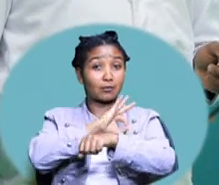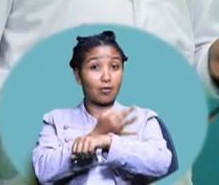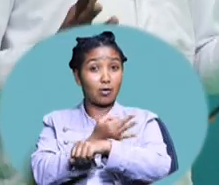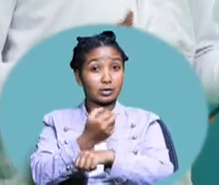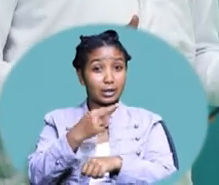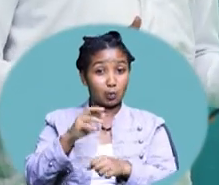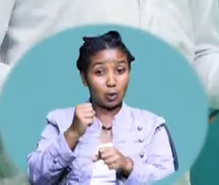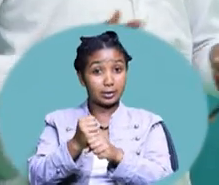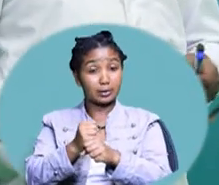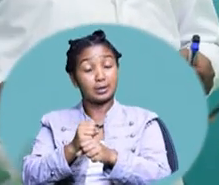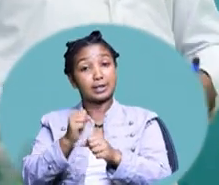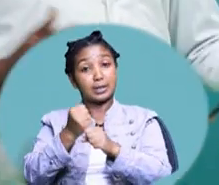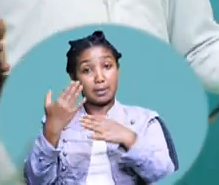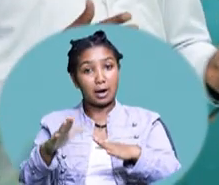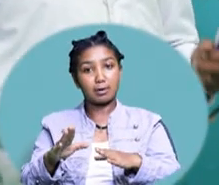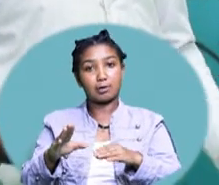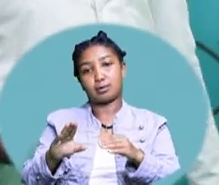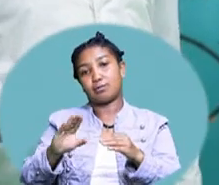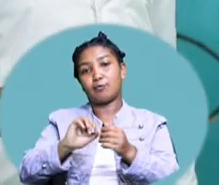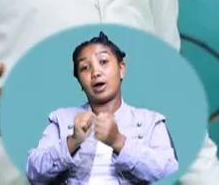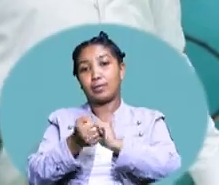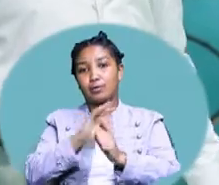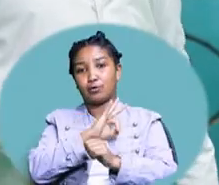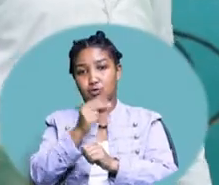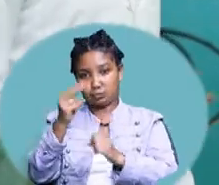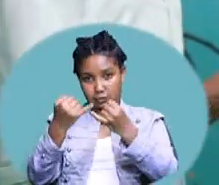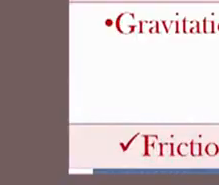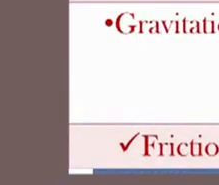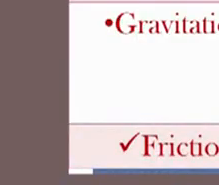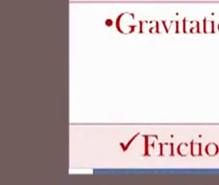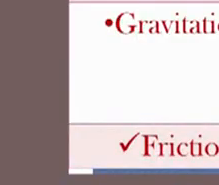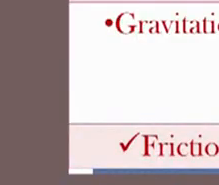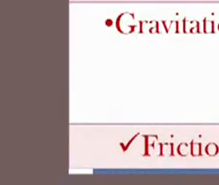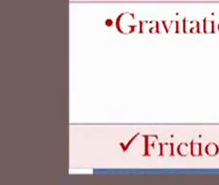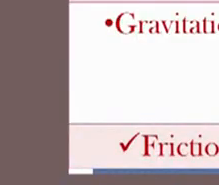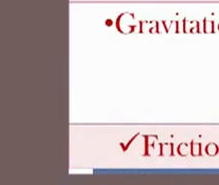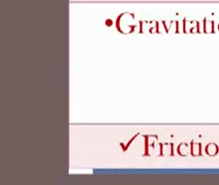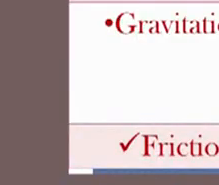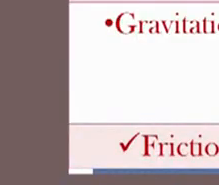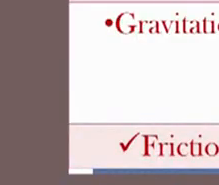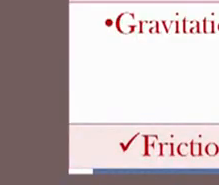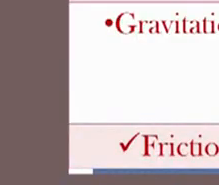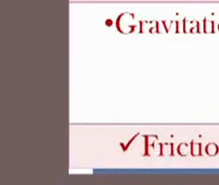constant force and work done by variable force. We can categorize it into two.